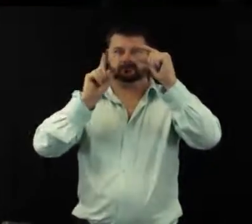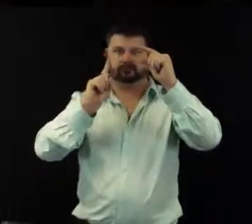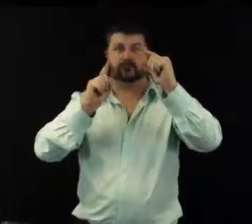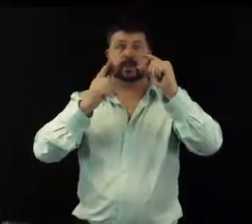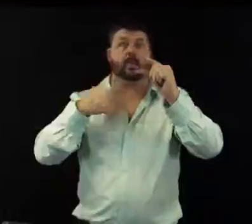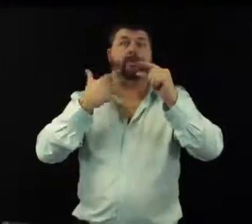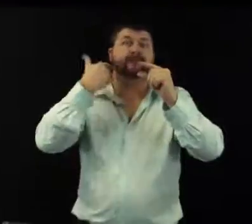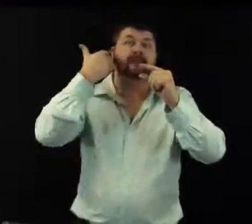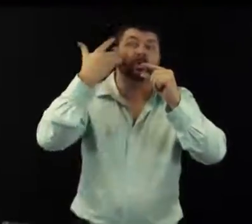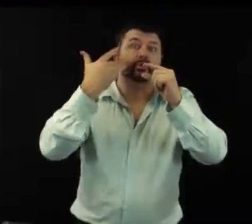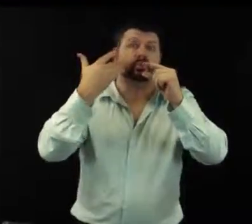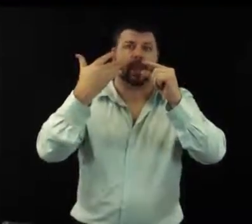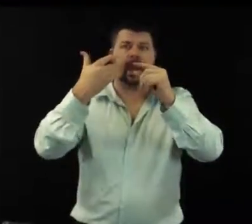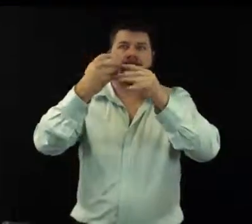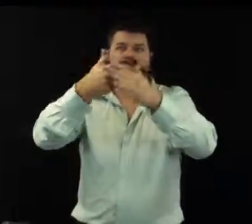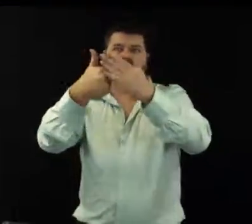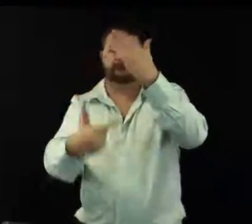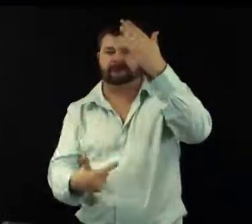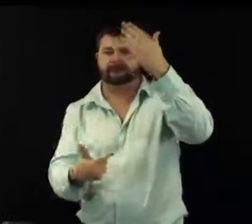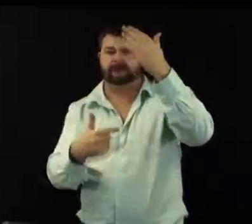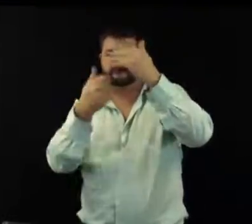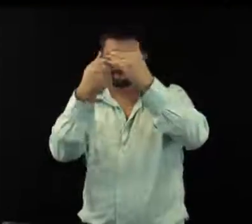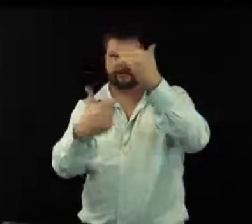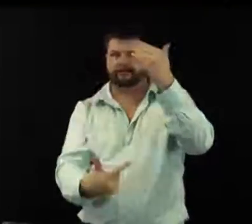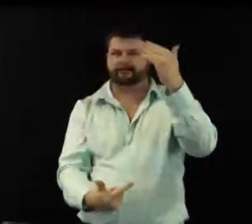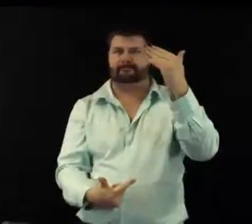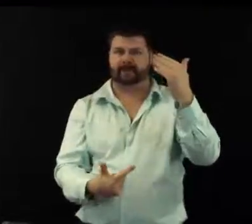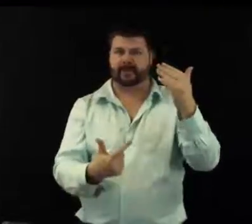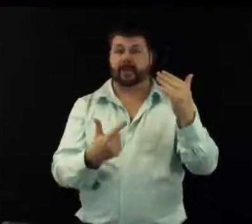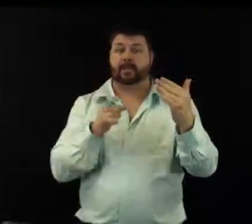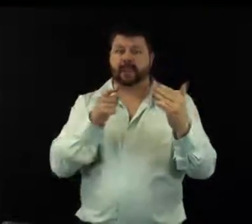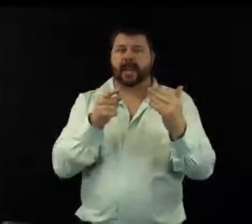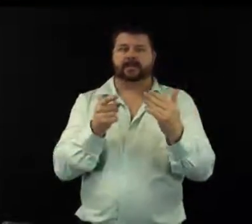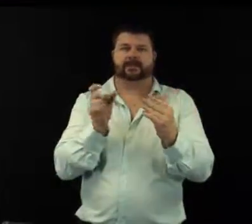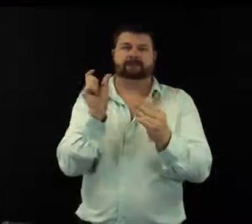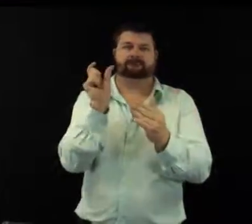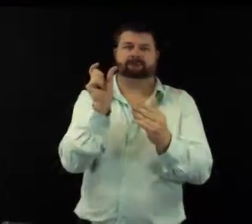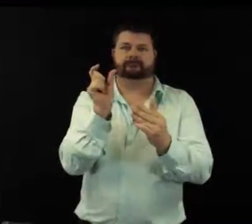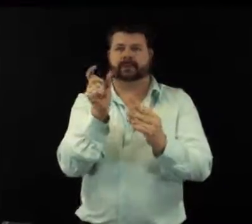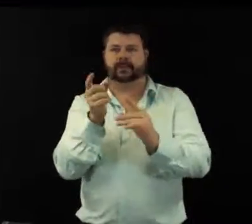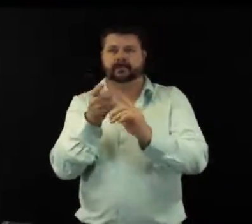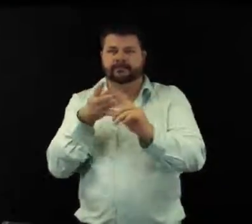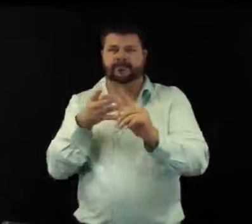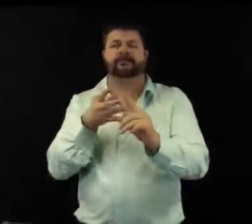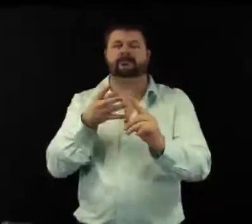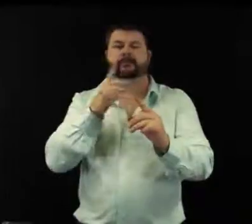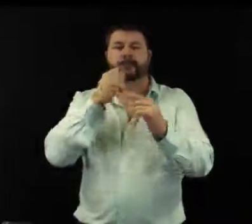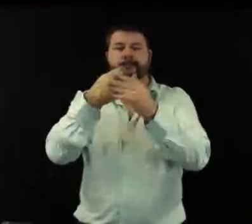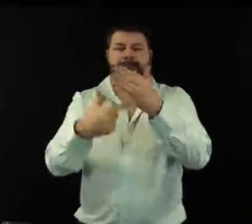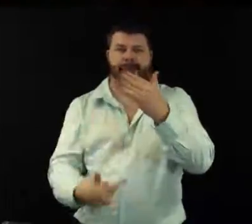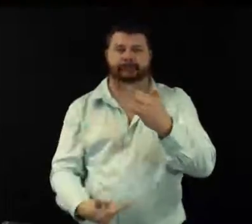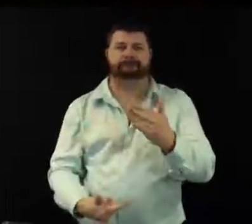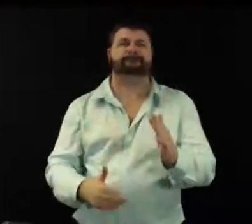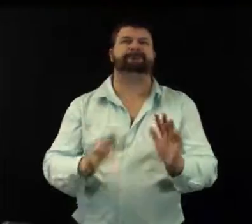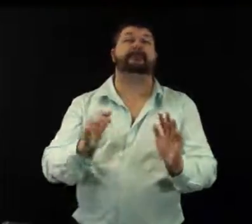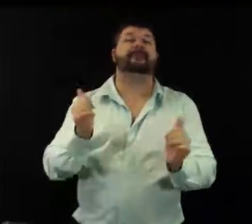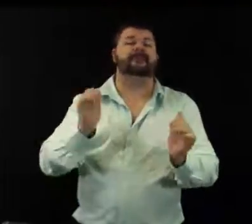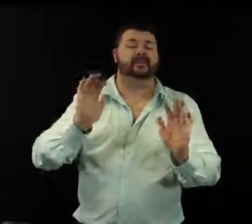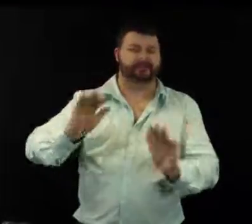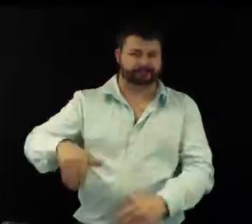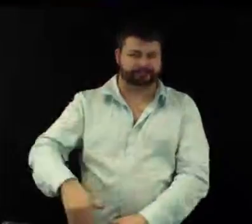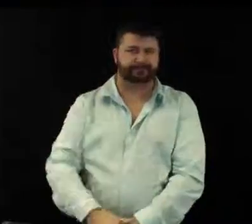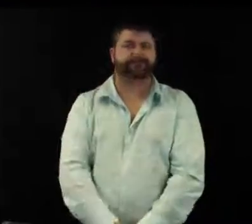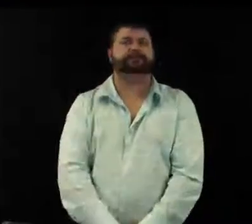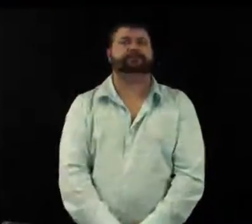entered. When you tap the search button, you'll see a list of all the events that matched your search. Tap on one to be taken to that event